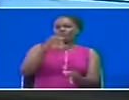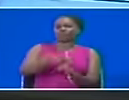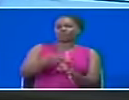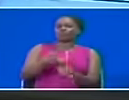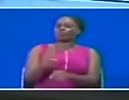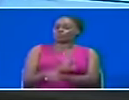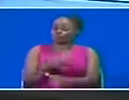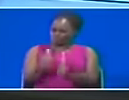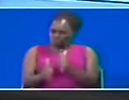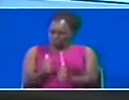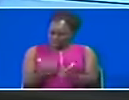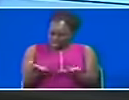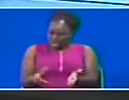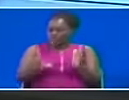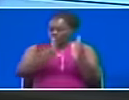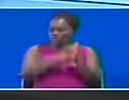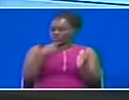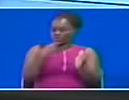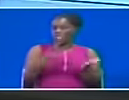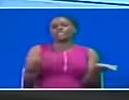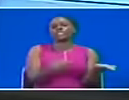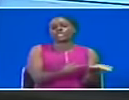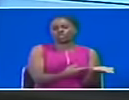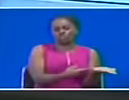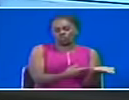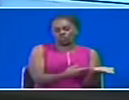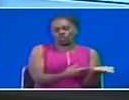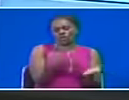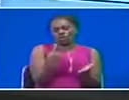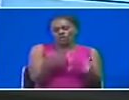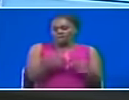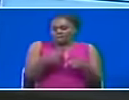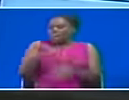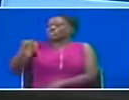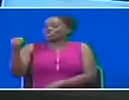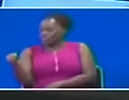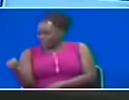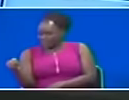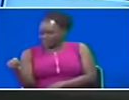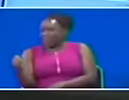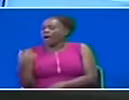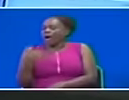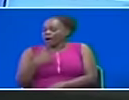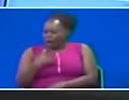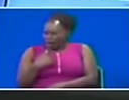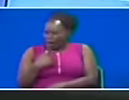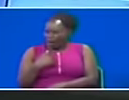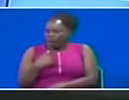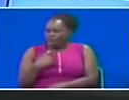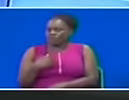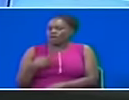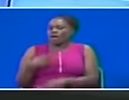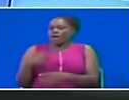to be utilized. So currently the law stipulates technology is the way to go. However, Jubilee is seeking to have a fallback plan, which